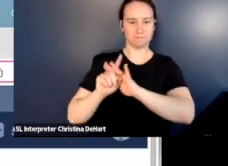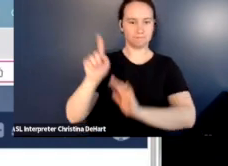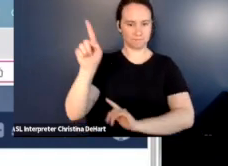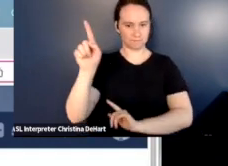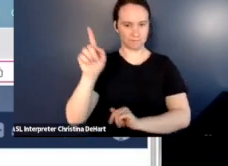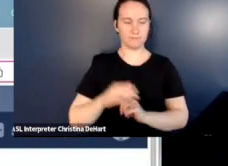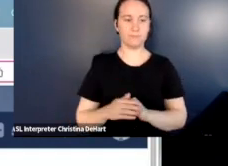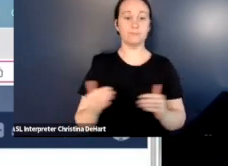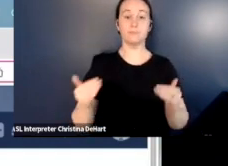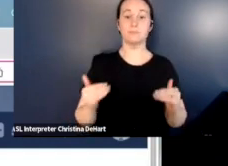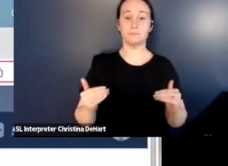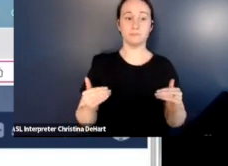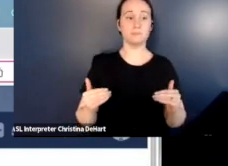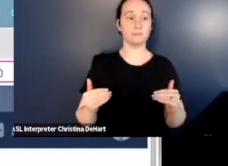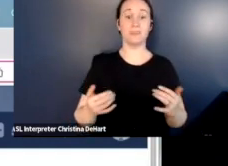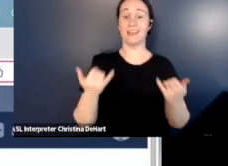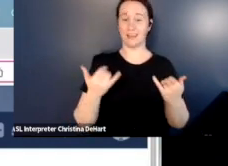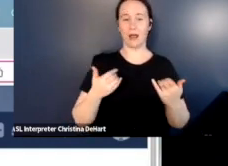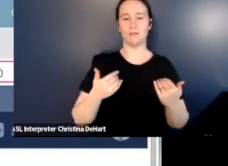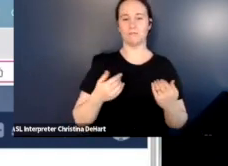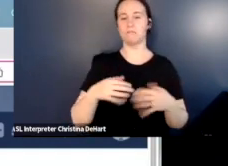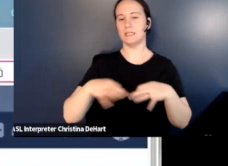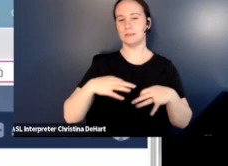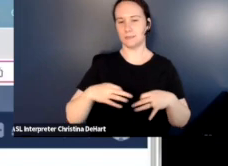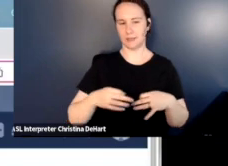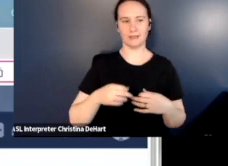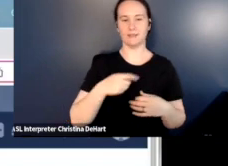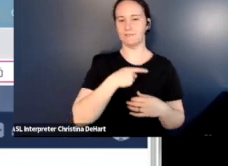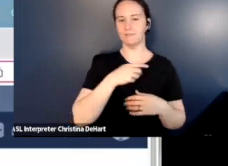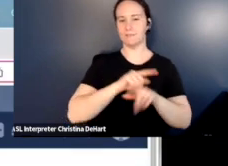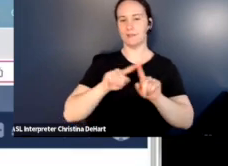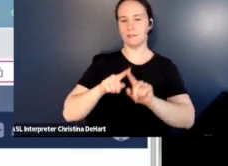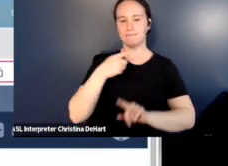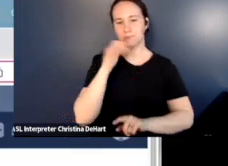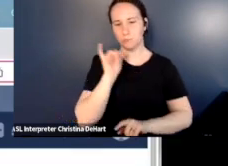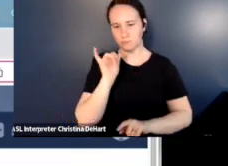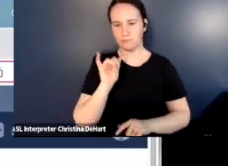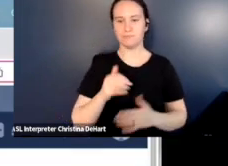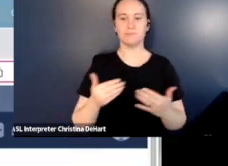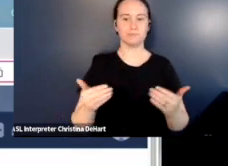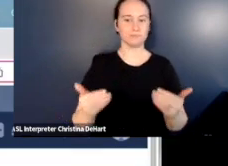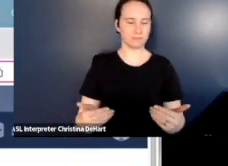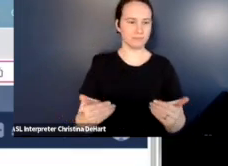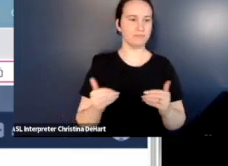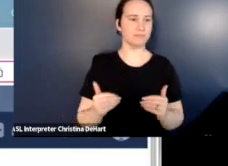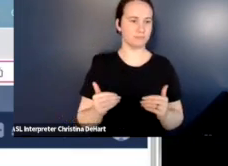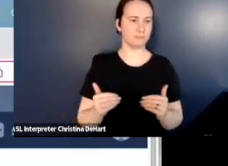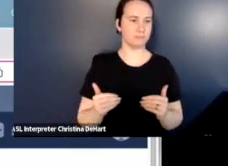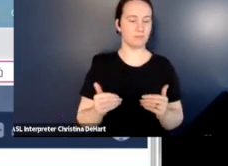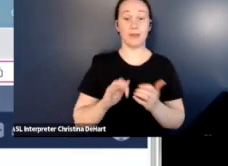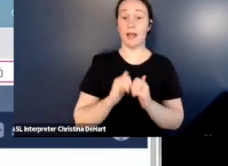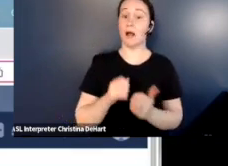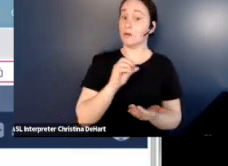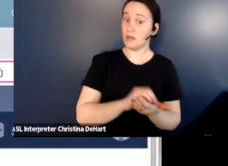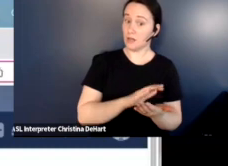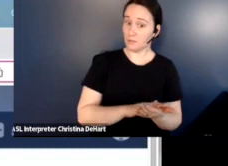I'm going to minimize the window to walk through some of the features within the Salesforce UI related to working through an